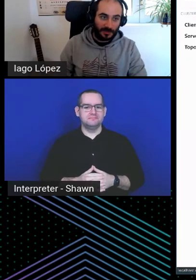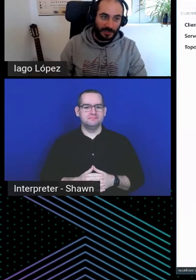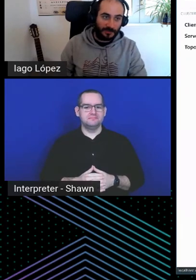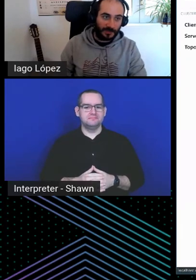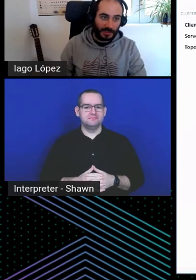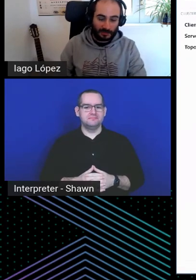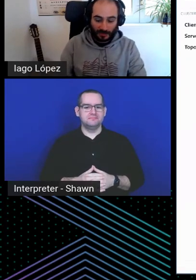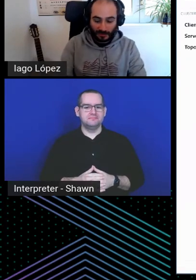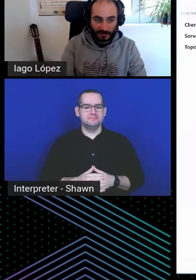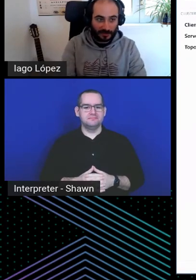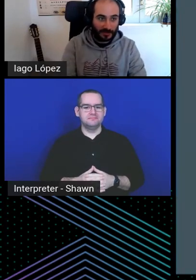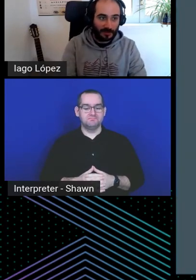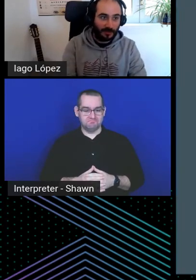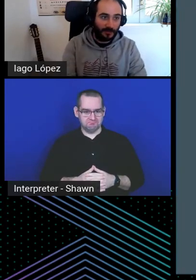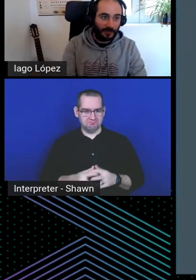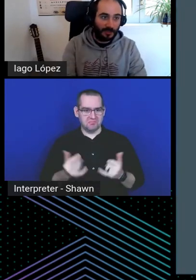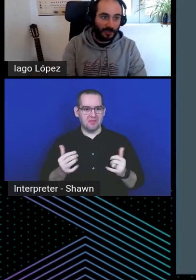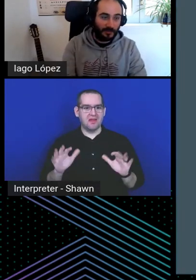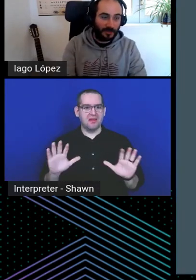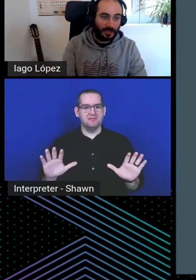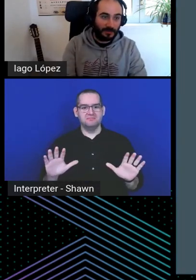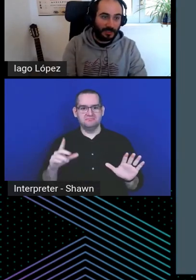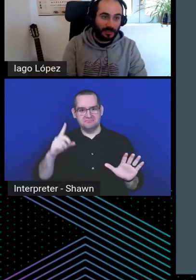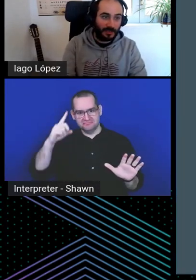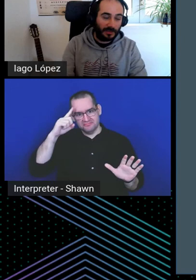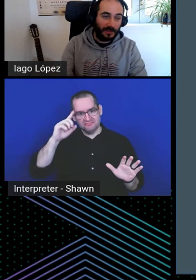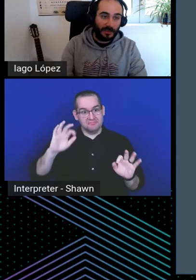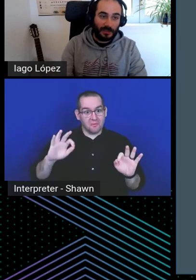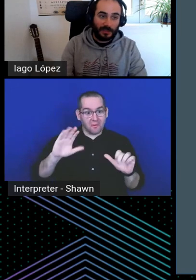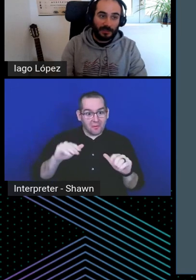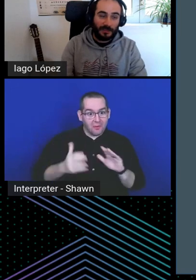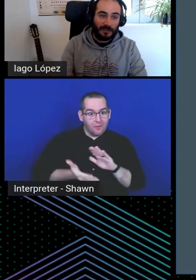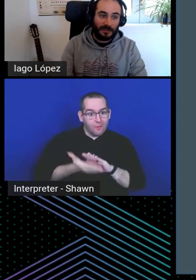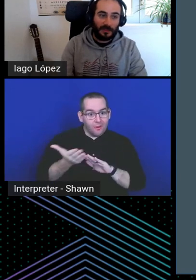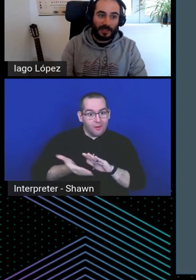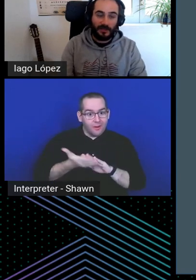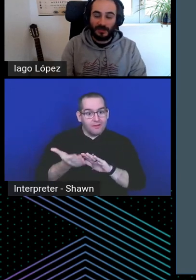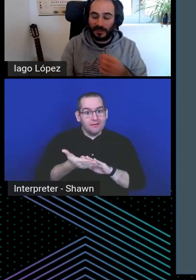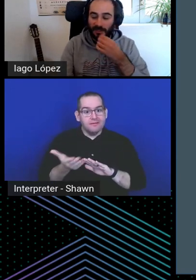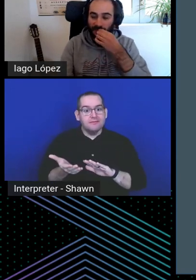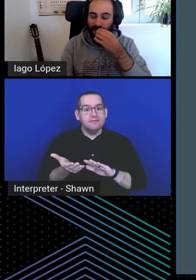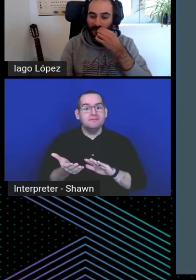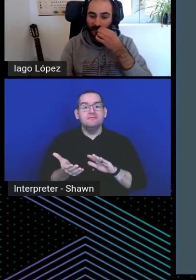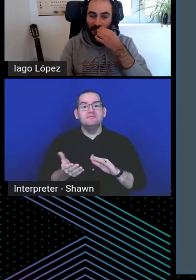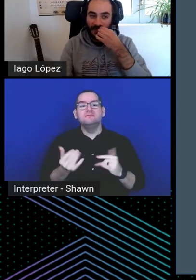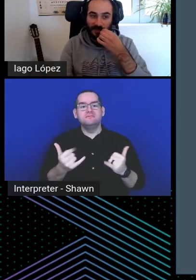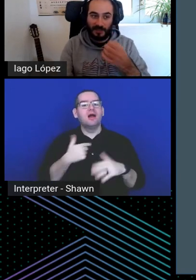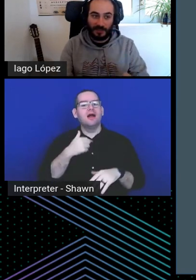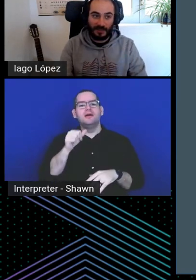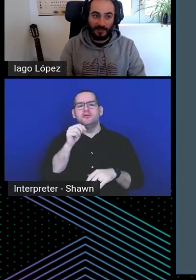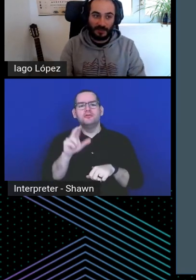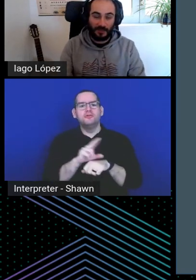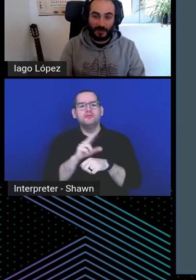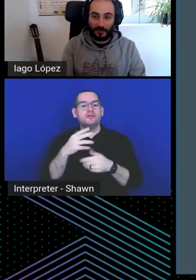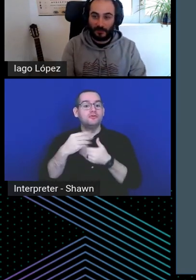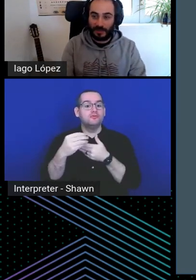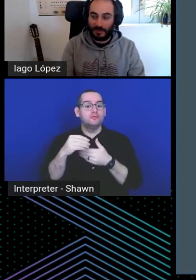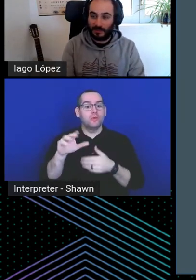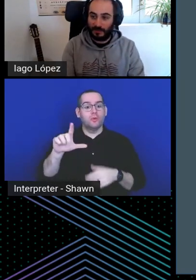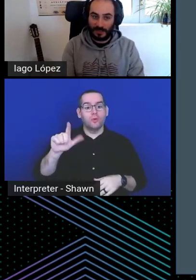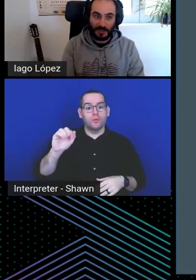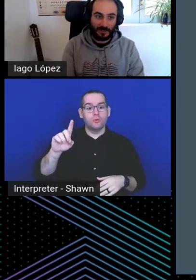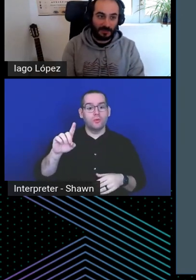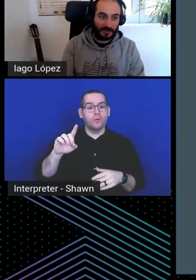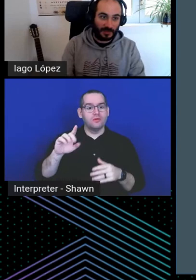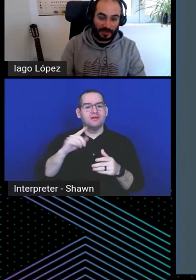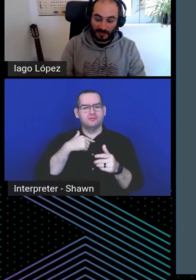And yeah, now things will hopefully be running. So I don't use any external load balancer. I just do some port forwarding